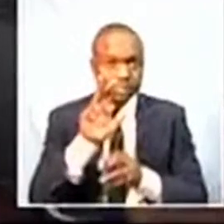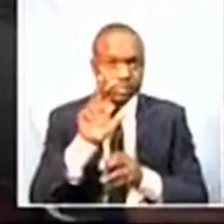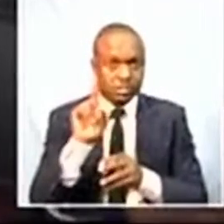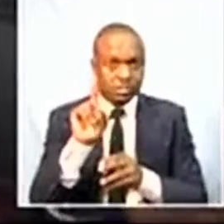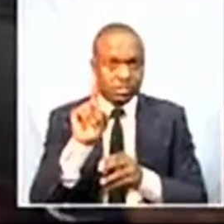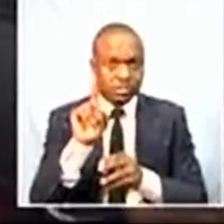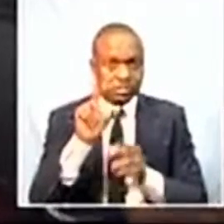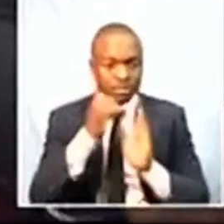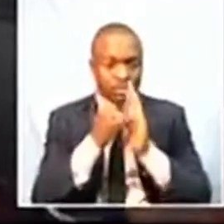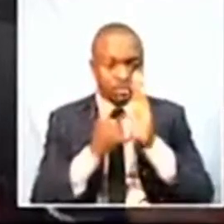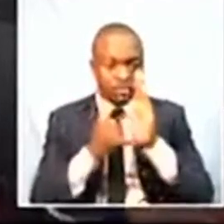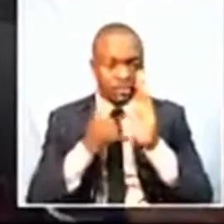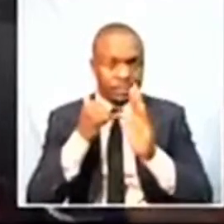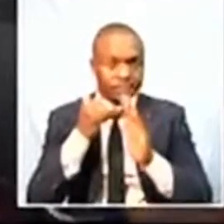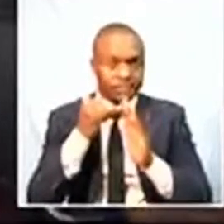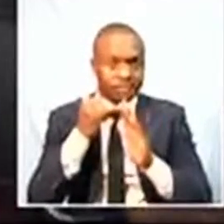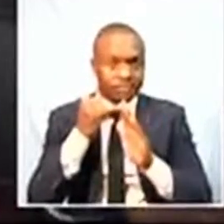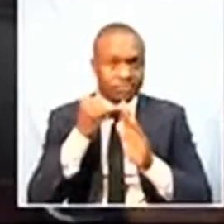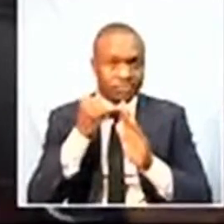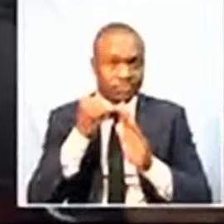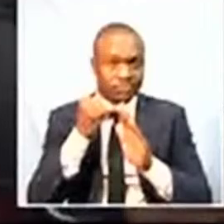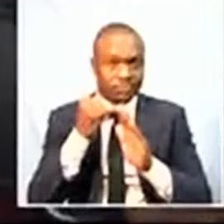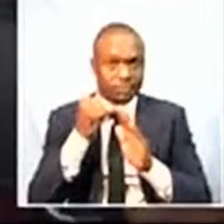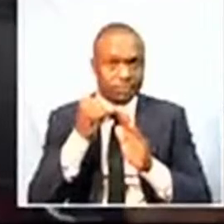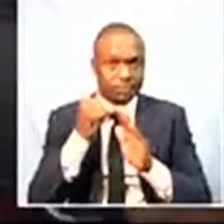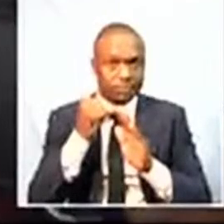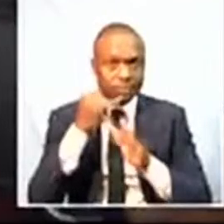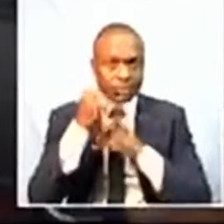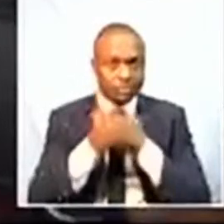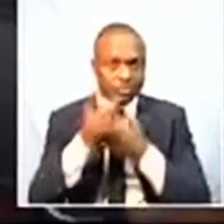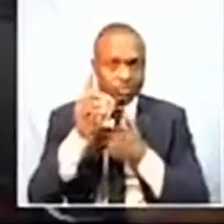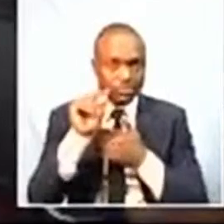July 2024 and amounts totaling